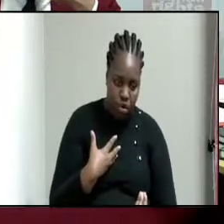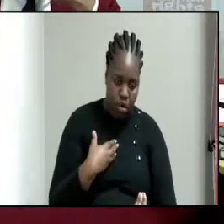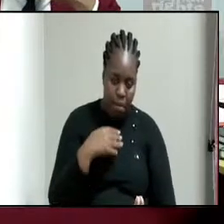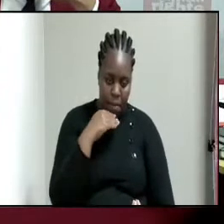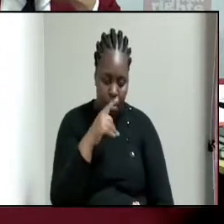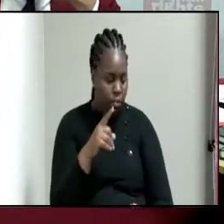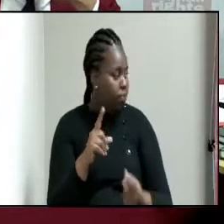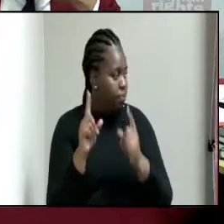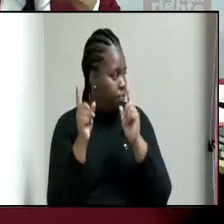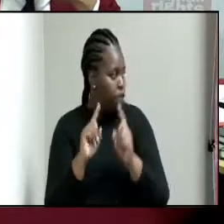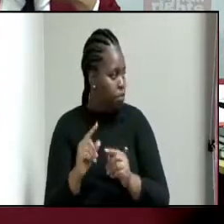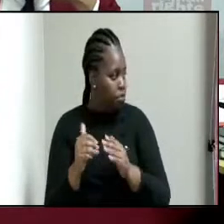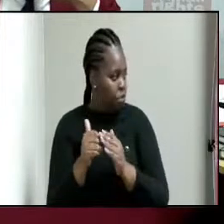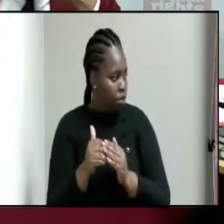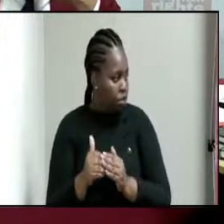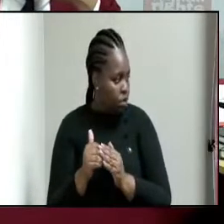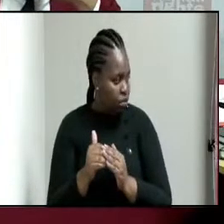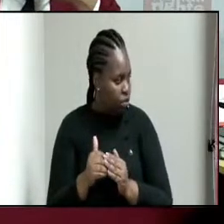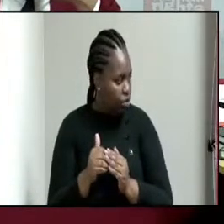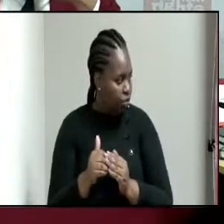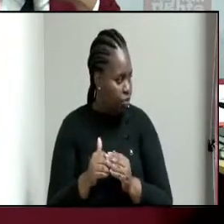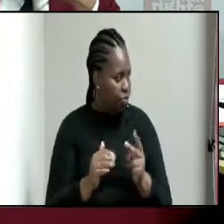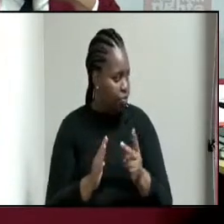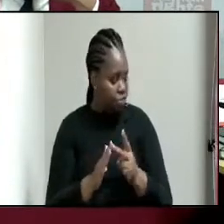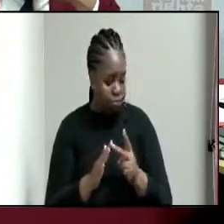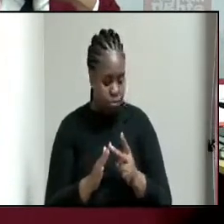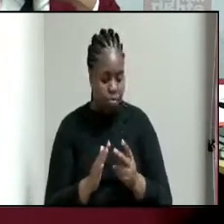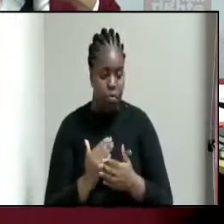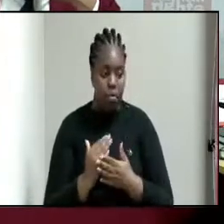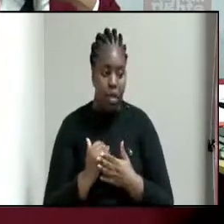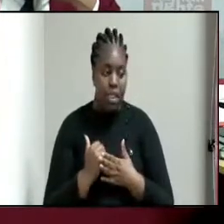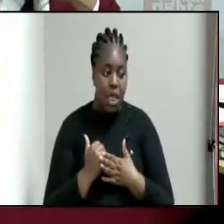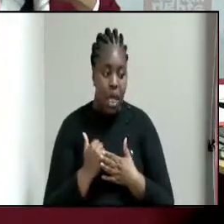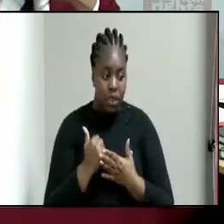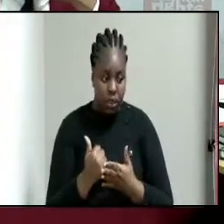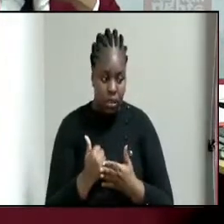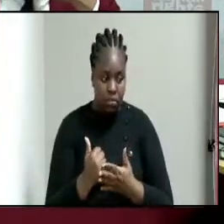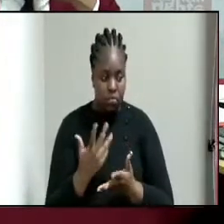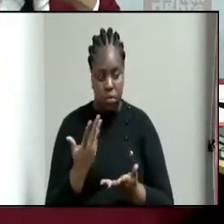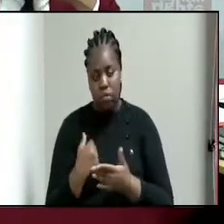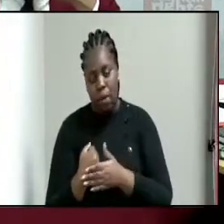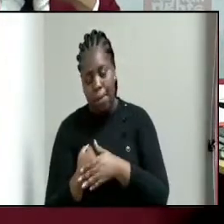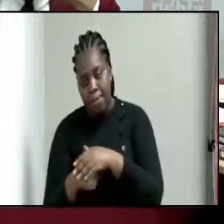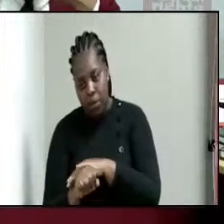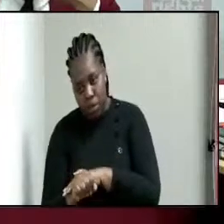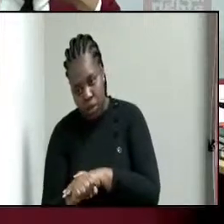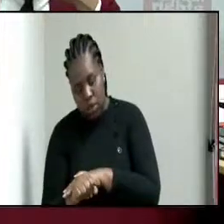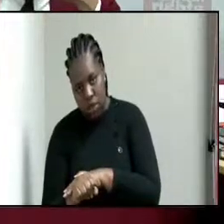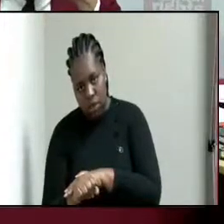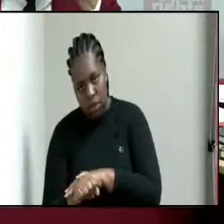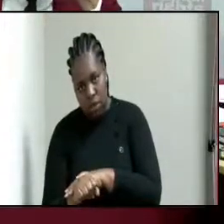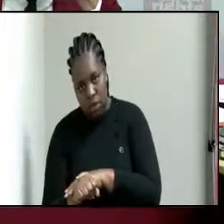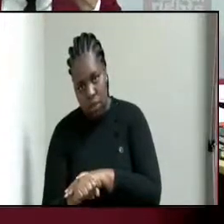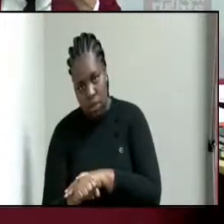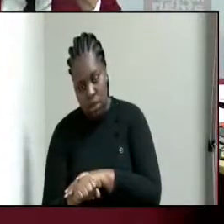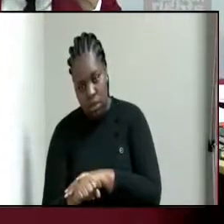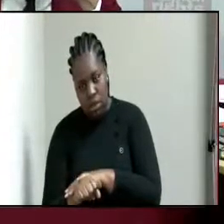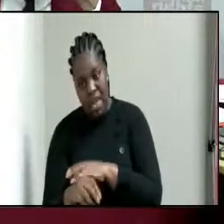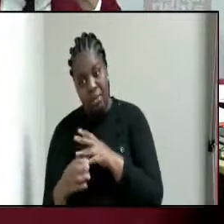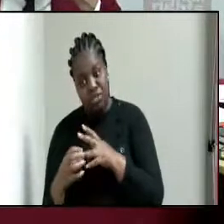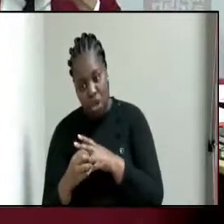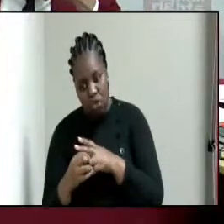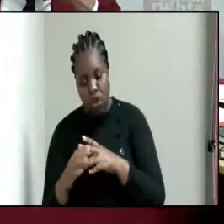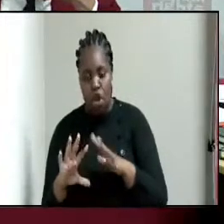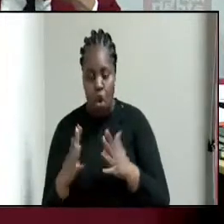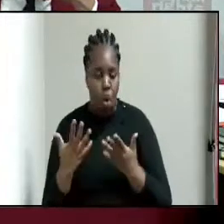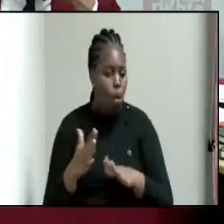to special care and assistance, whether born in and out